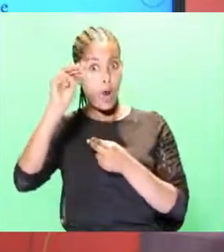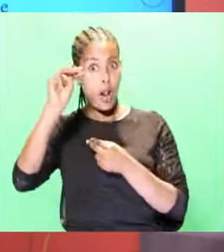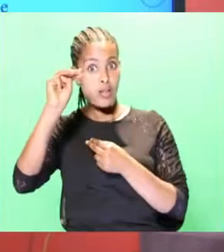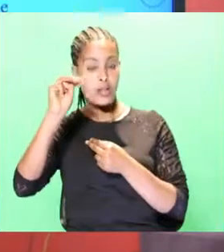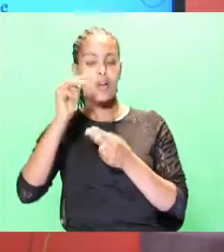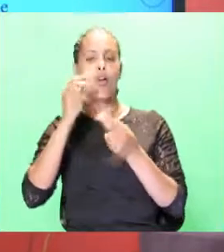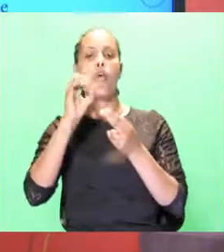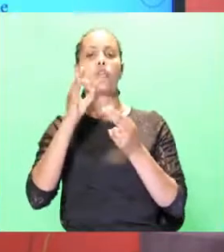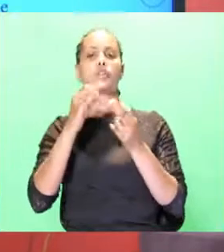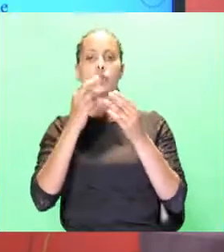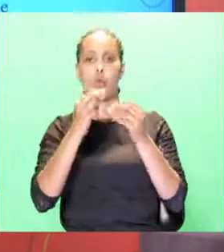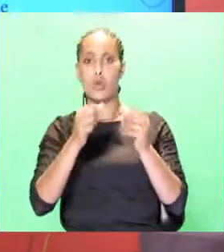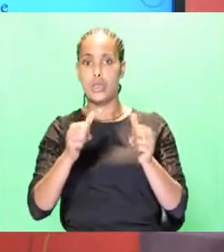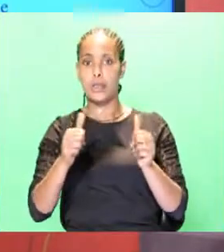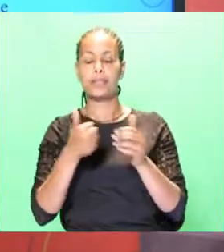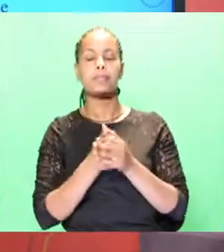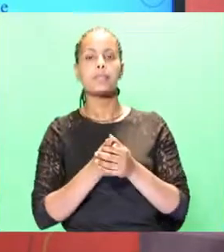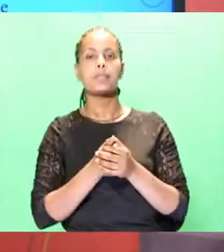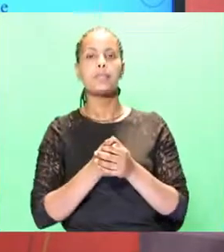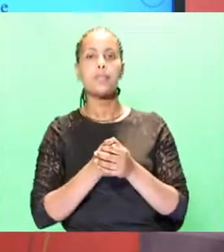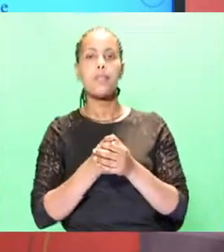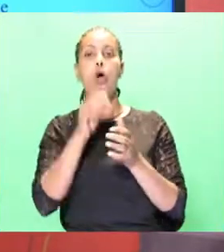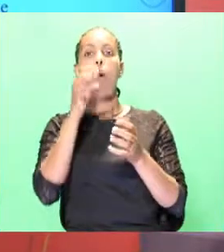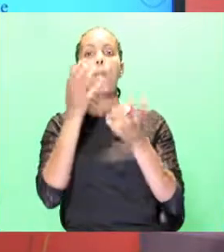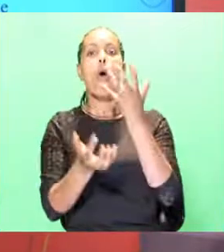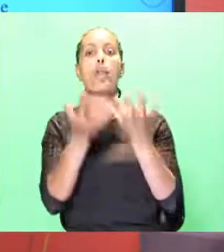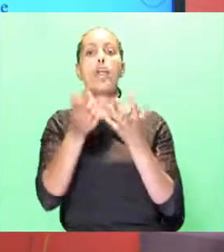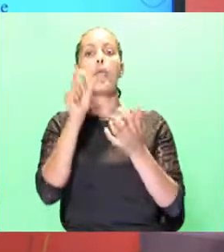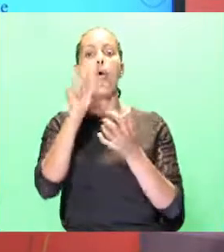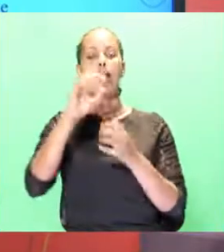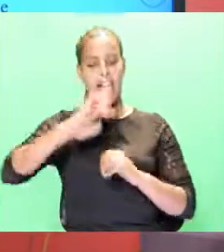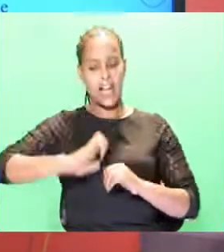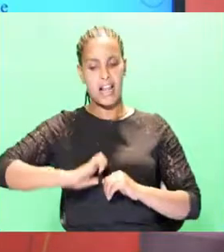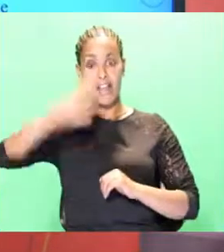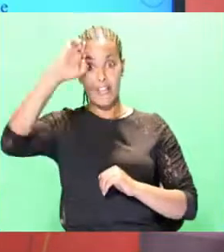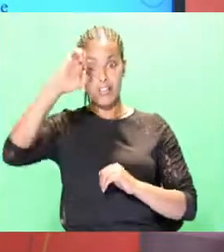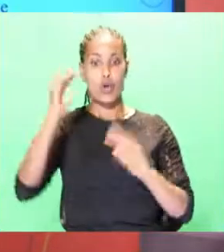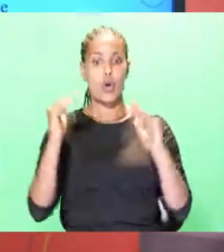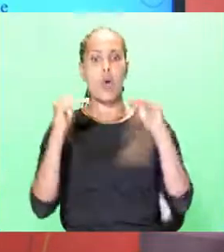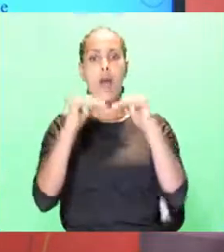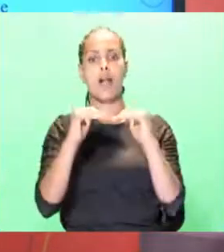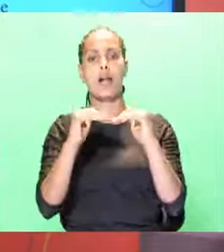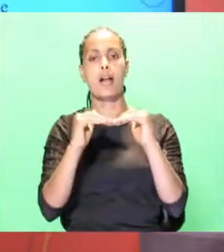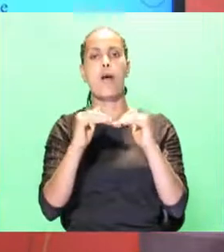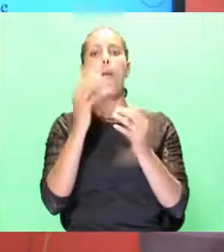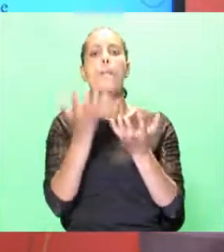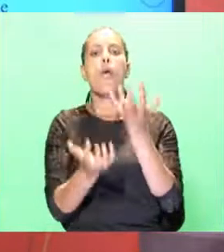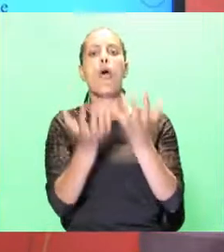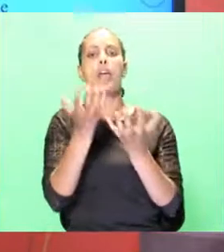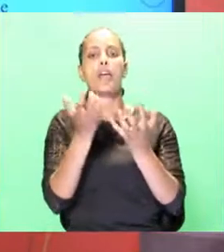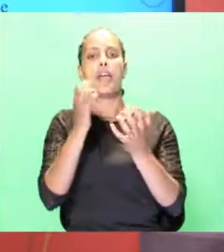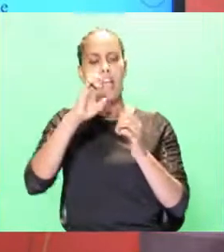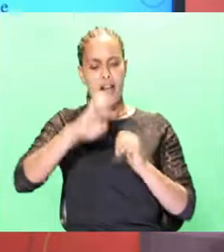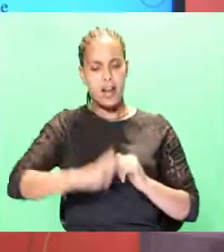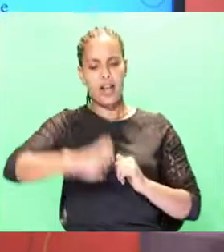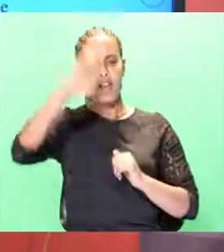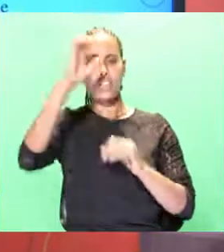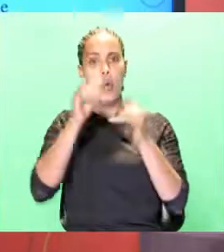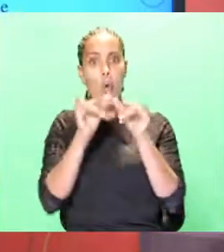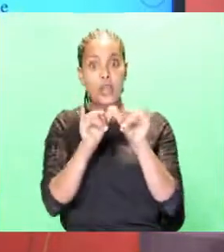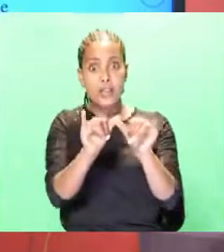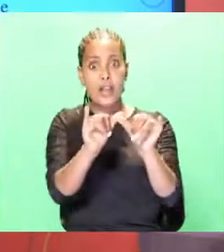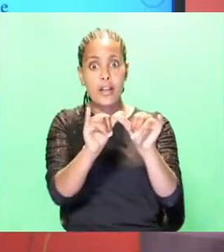solution. You see? Boiling point elevation equal boiling point elevation